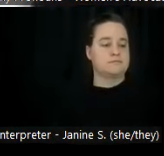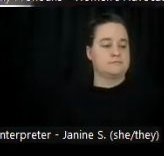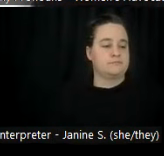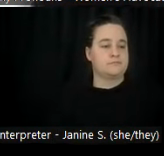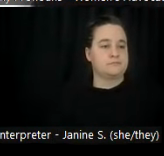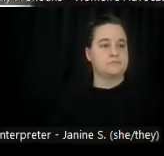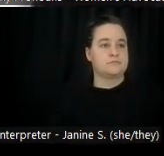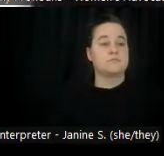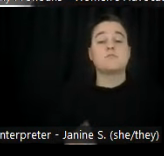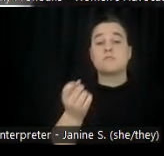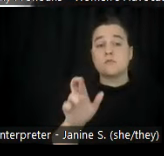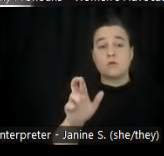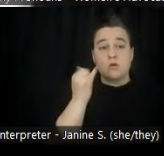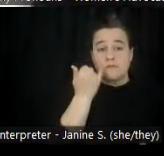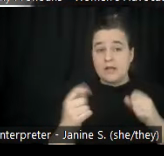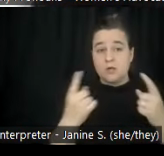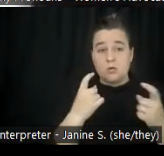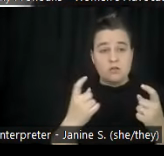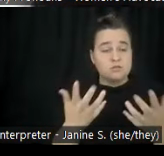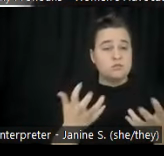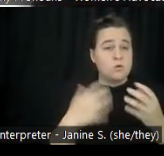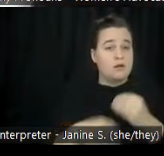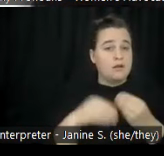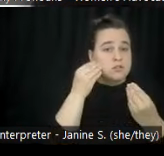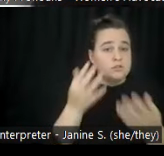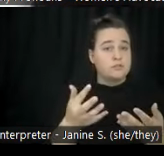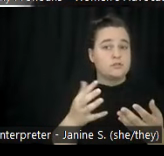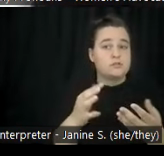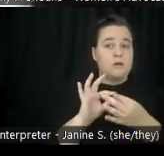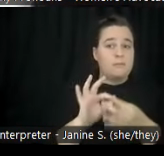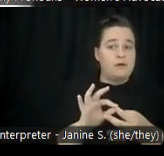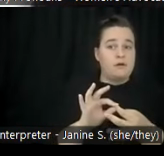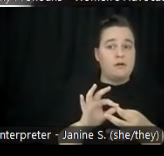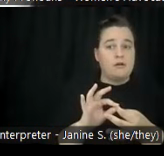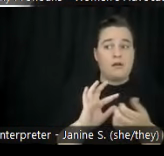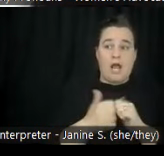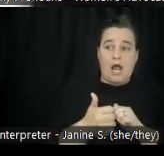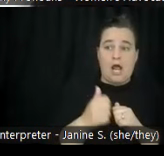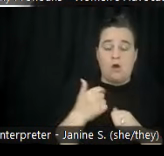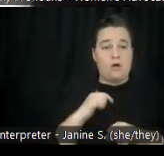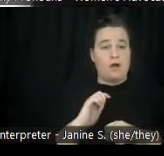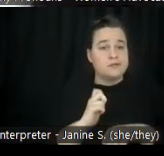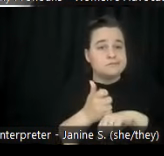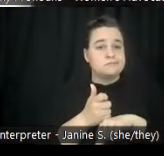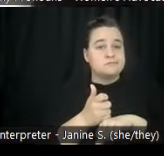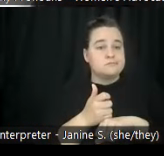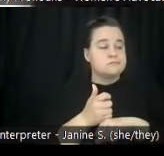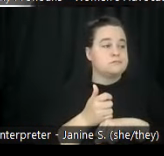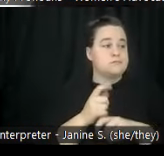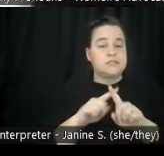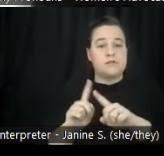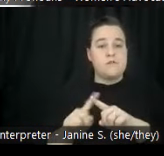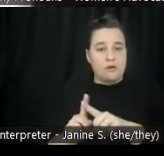Or maybe if you have any questions and you want additional information about how someone could implement bystander prevention strategies,